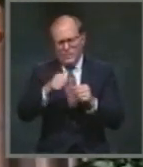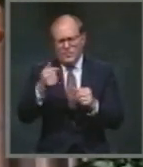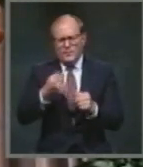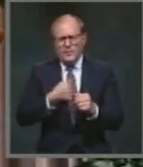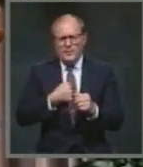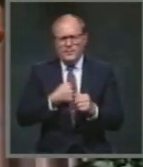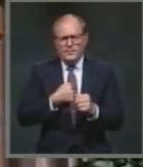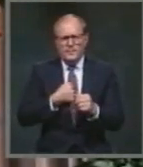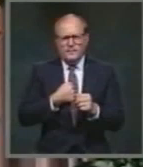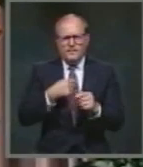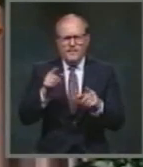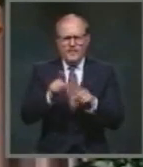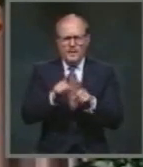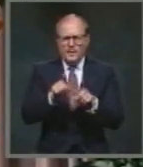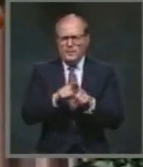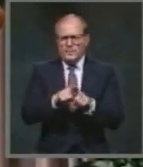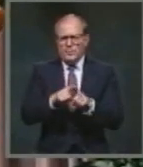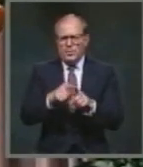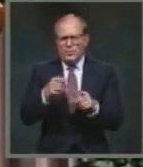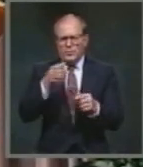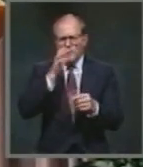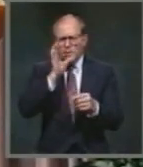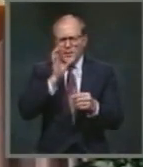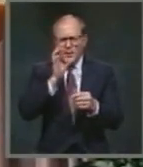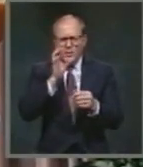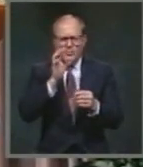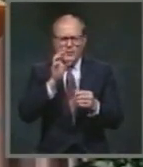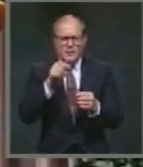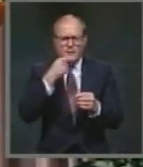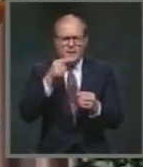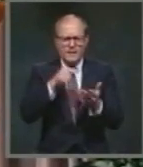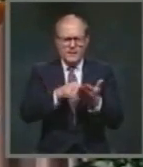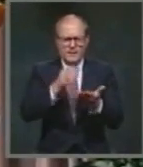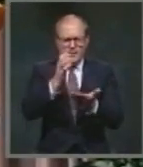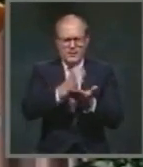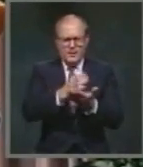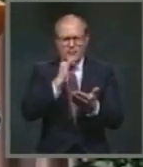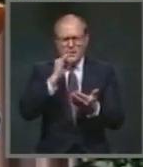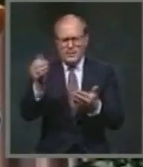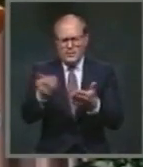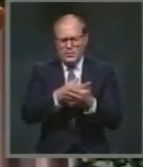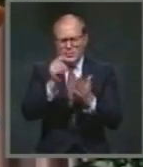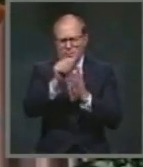of me." Likewise also the cup after supper, saying, "This cup is the